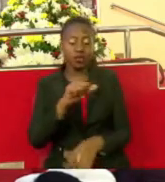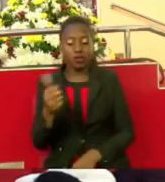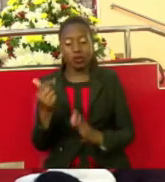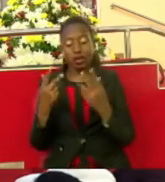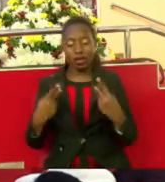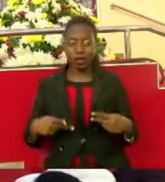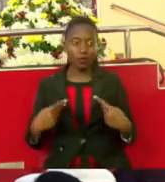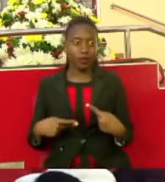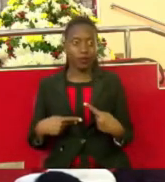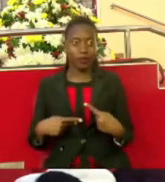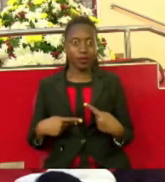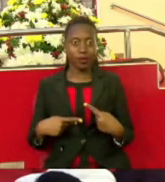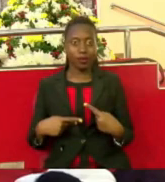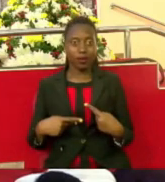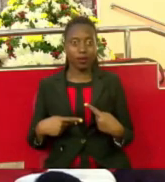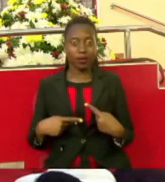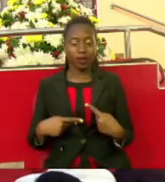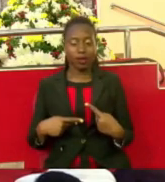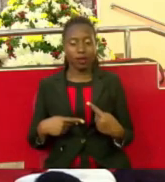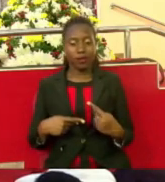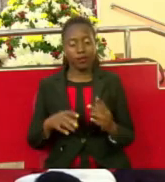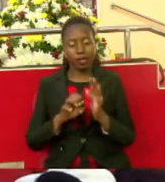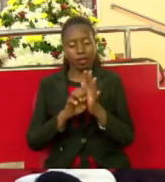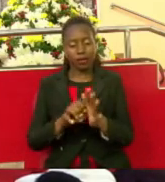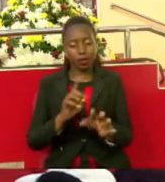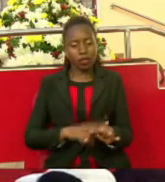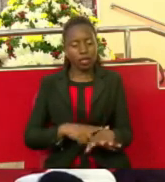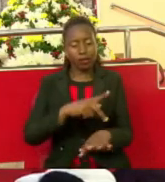that when the principal calls for a meeting,